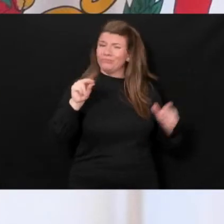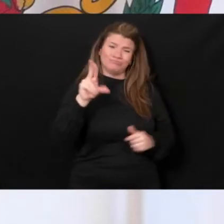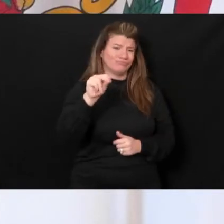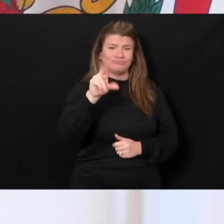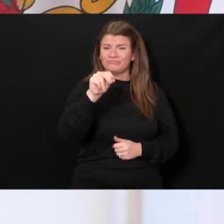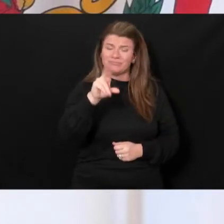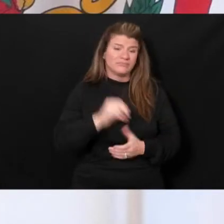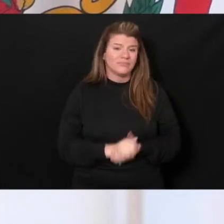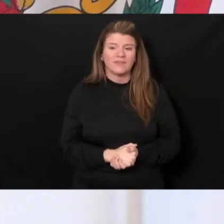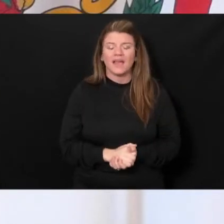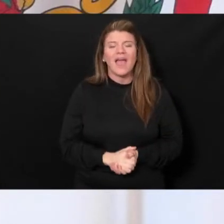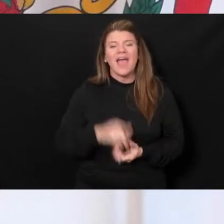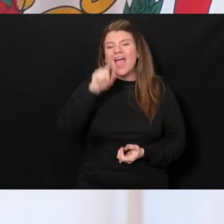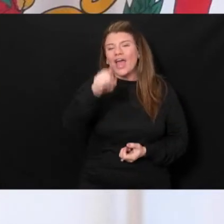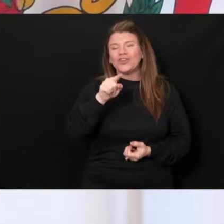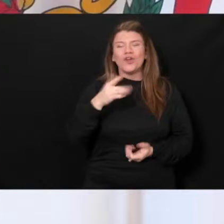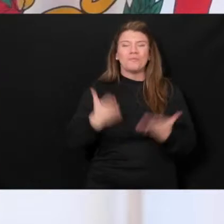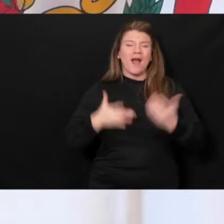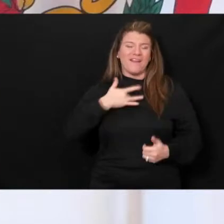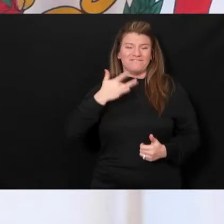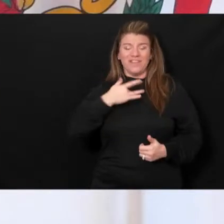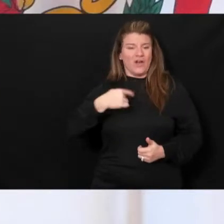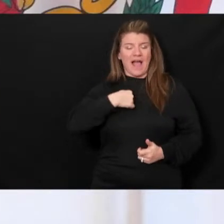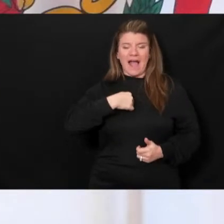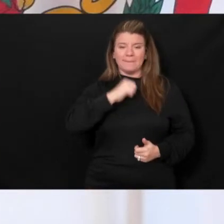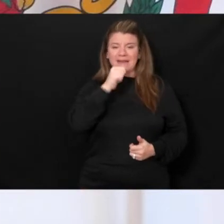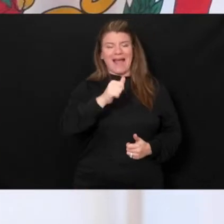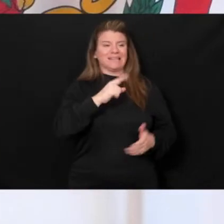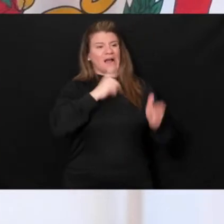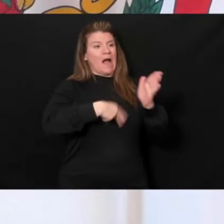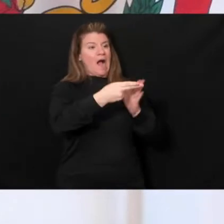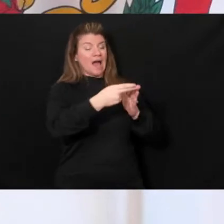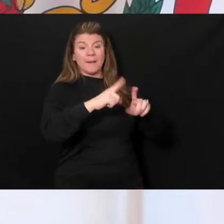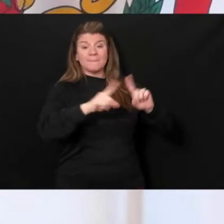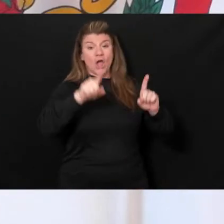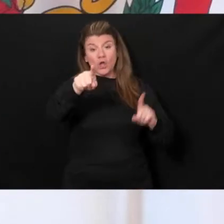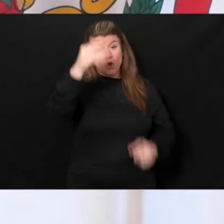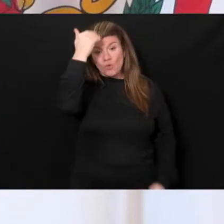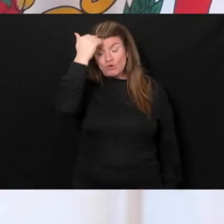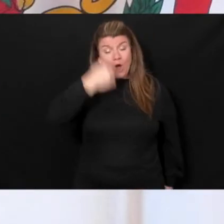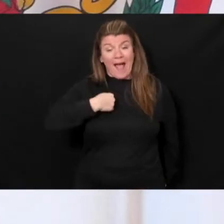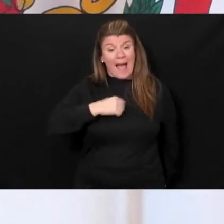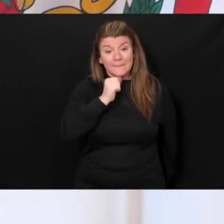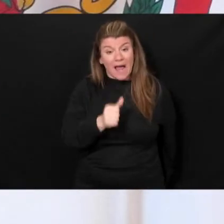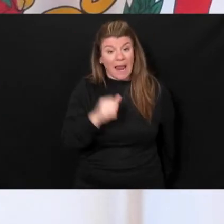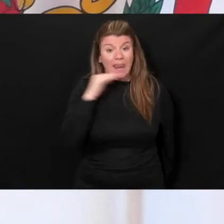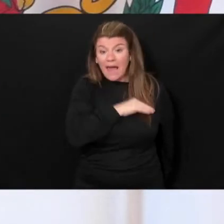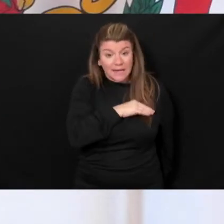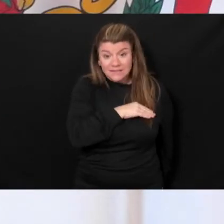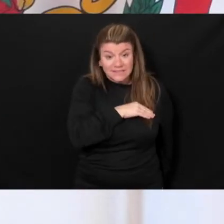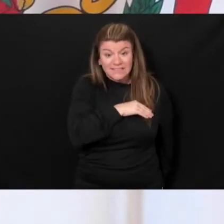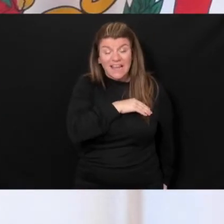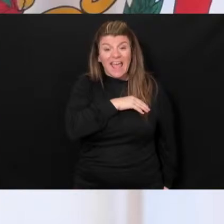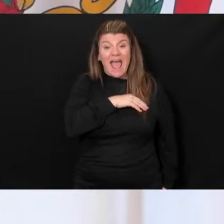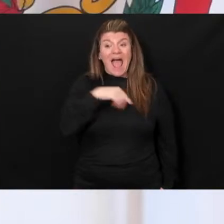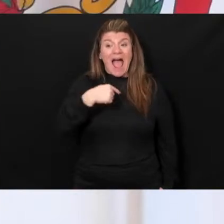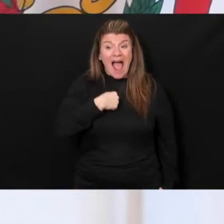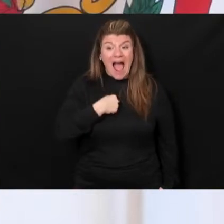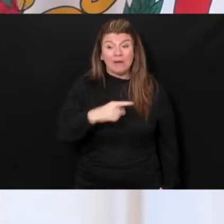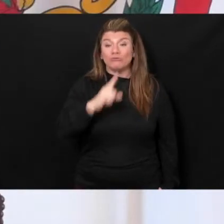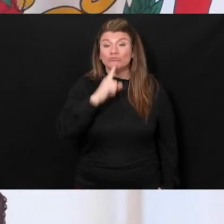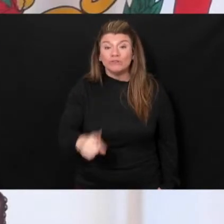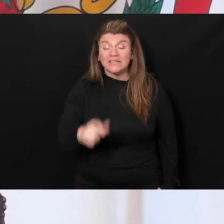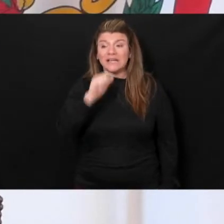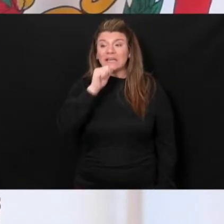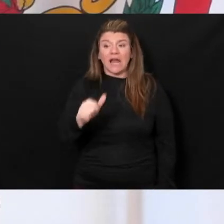may think that I'm just blowing smoke, but if you know me, you know I don't do that to anybody. It doesn't surprise me one